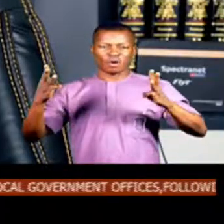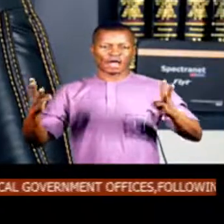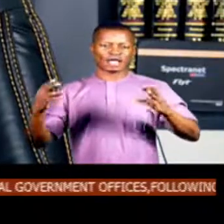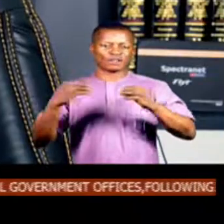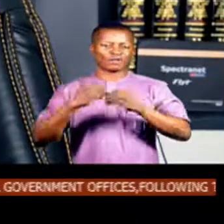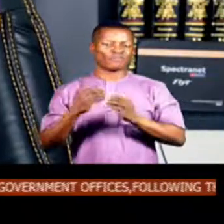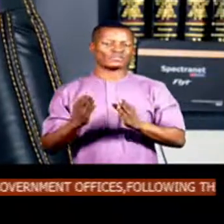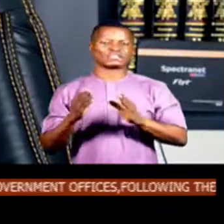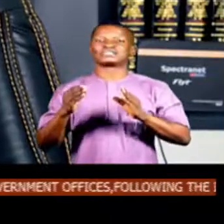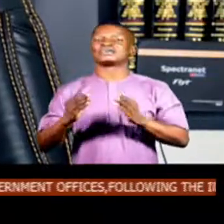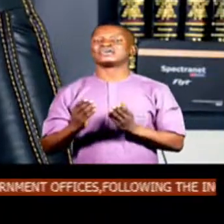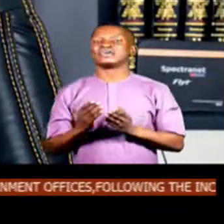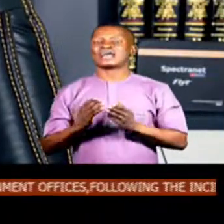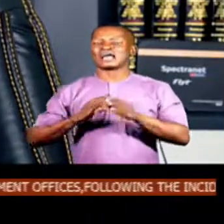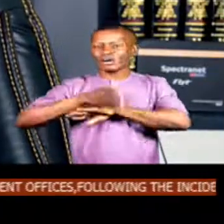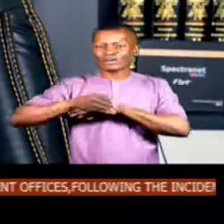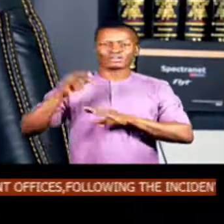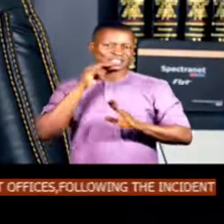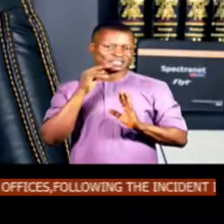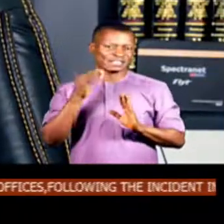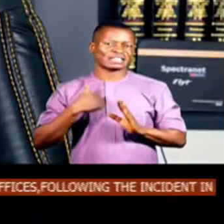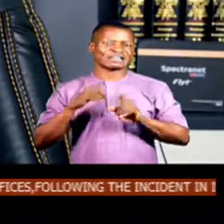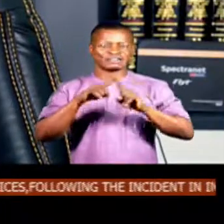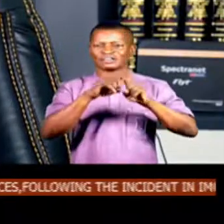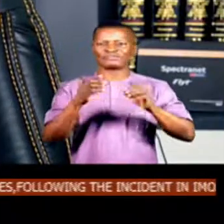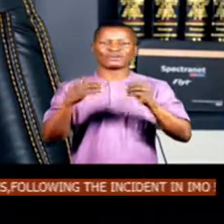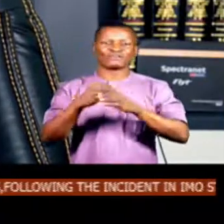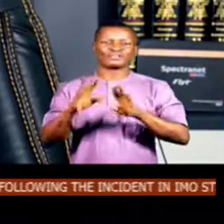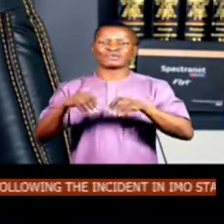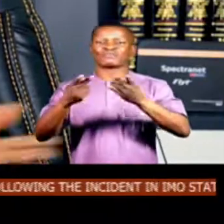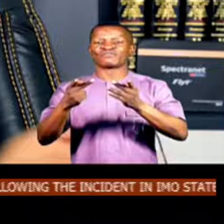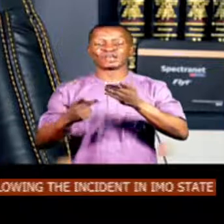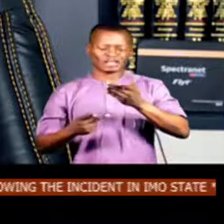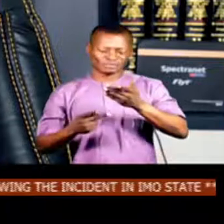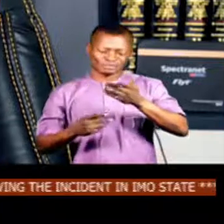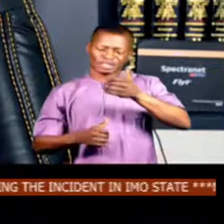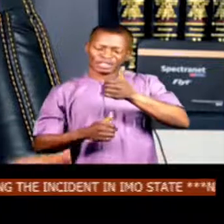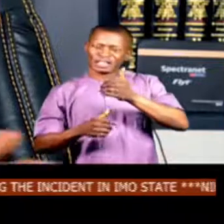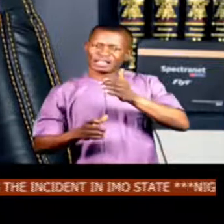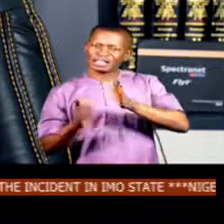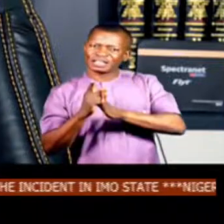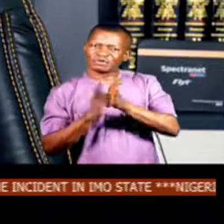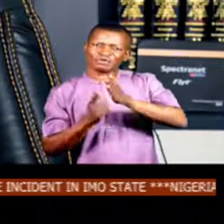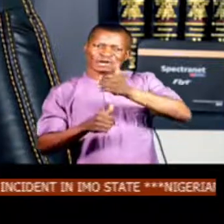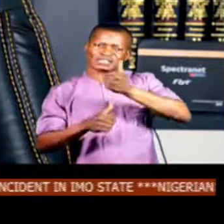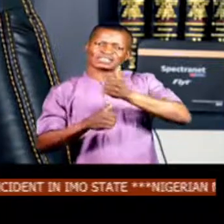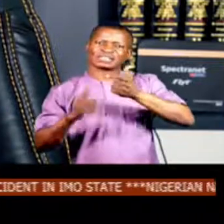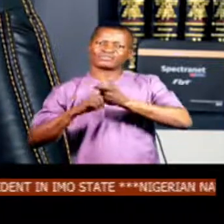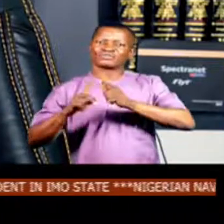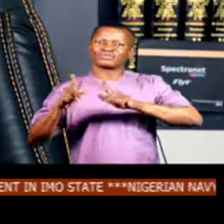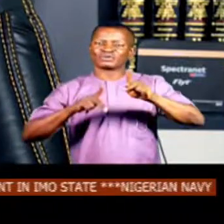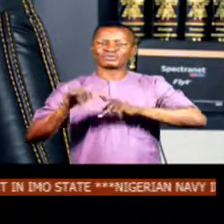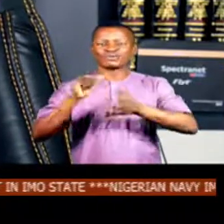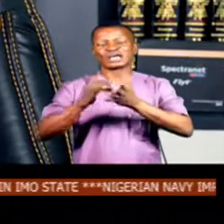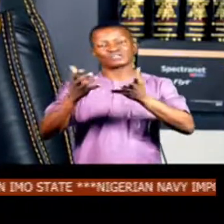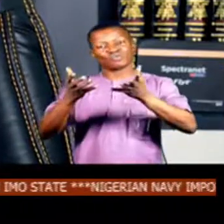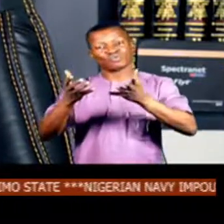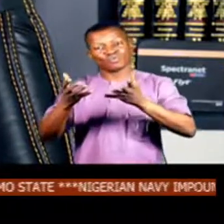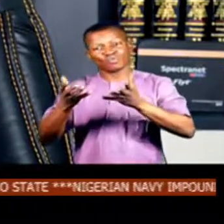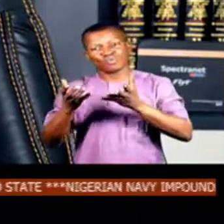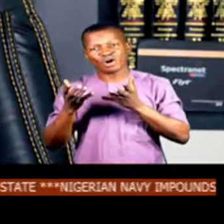have a widespread across the country. They have offices there. They provide legal assistance to